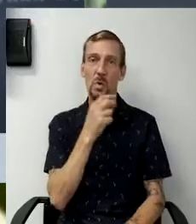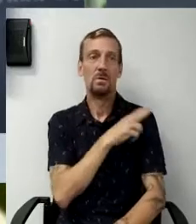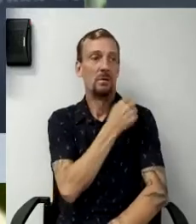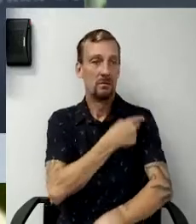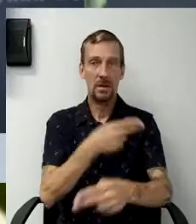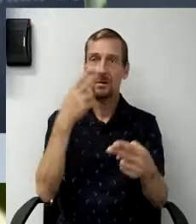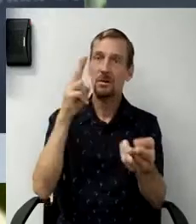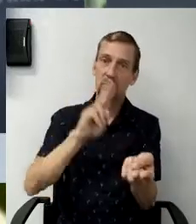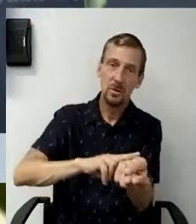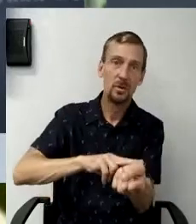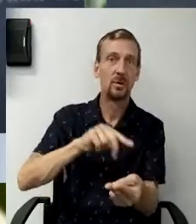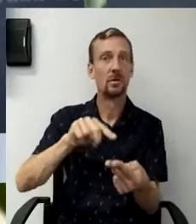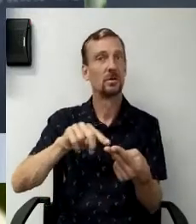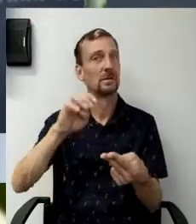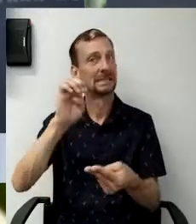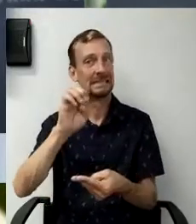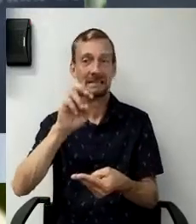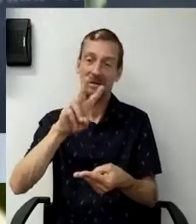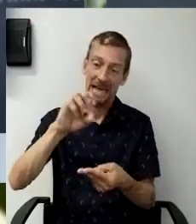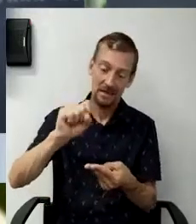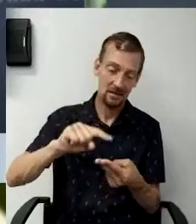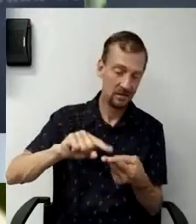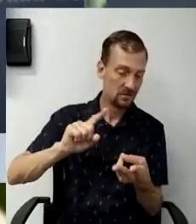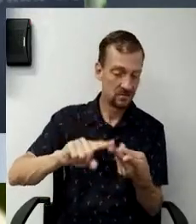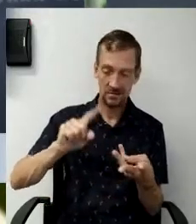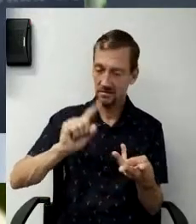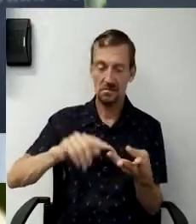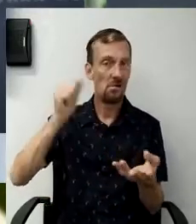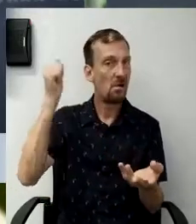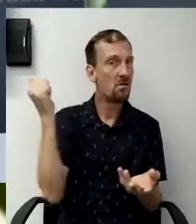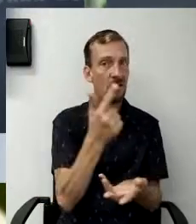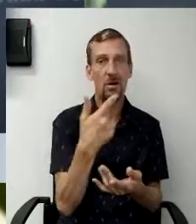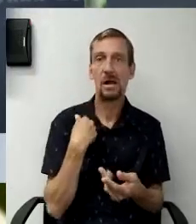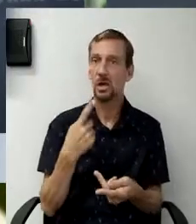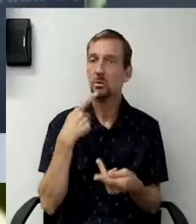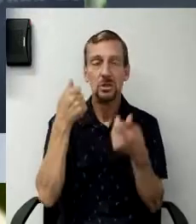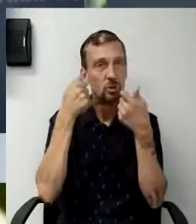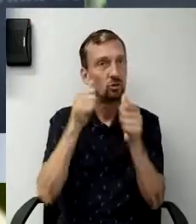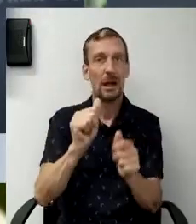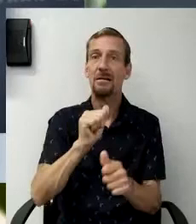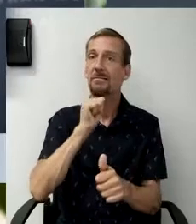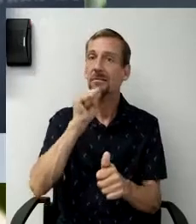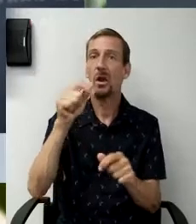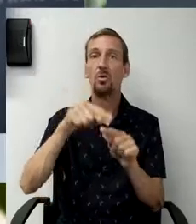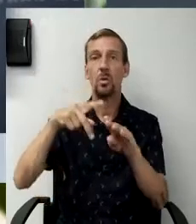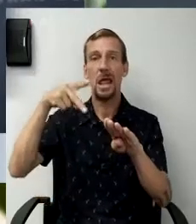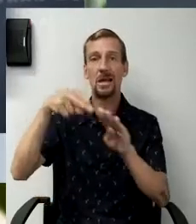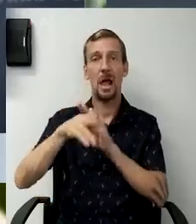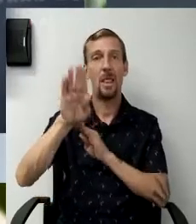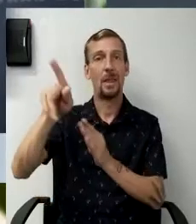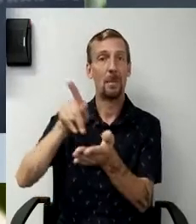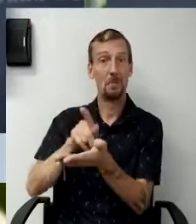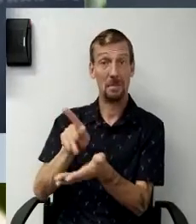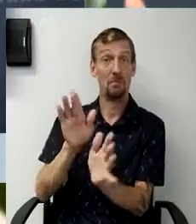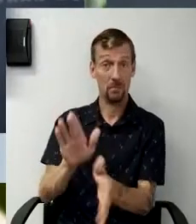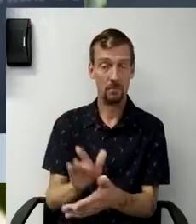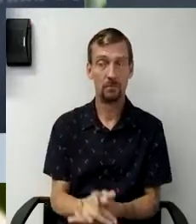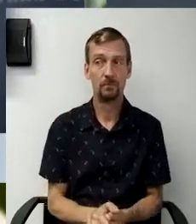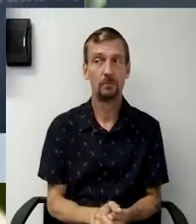our nurses, our EVS workers, I would do everything I could to not have to reduce their wages.